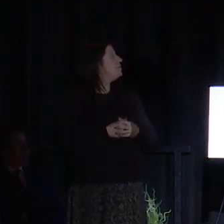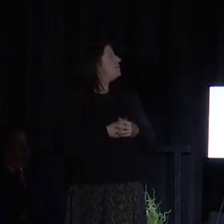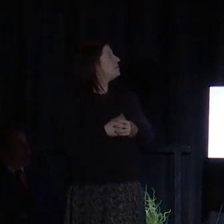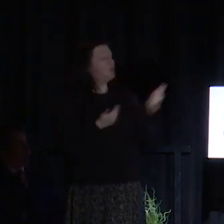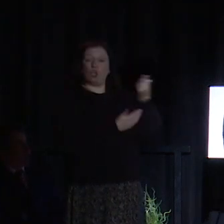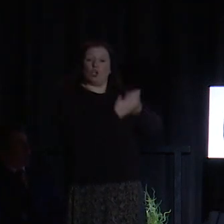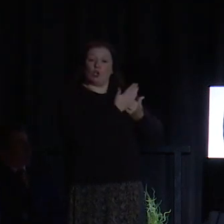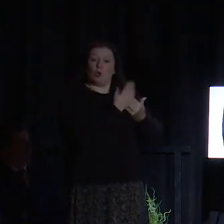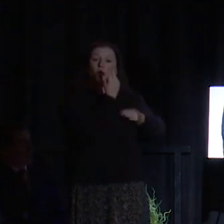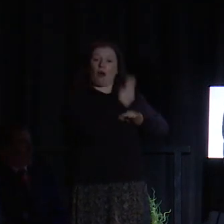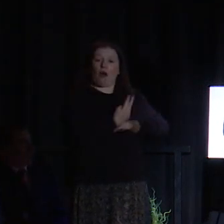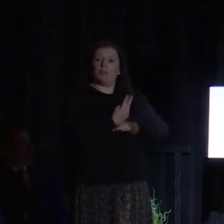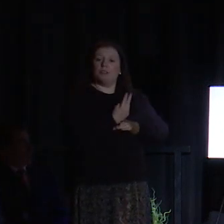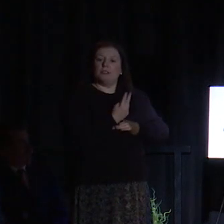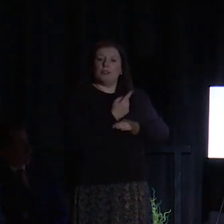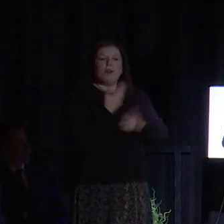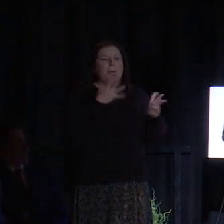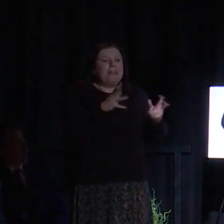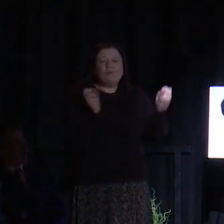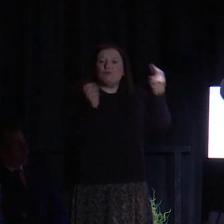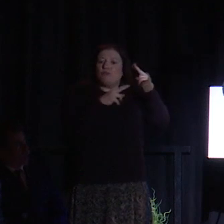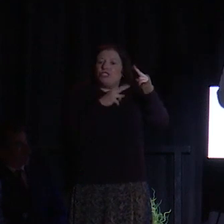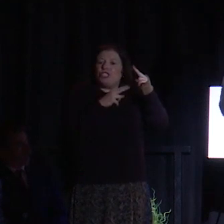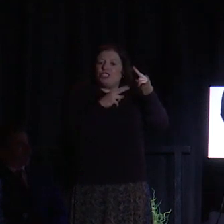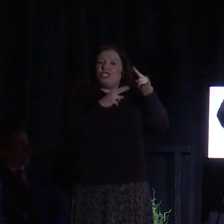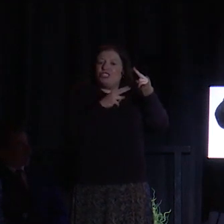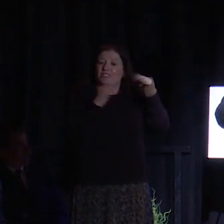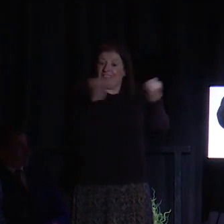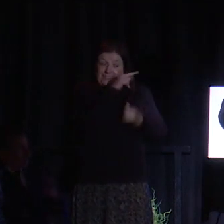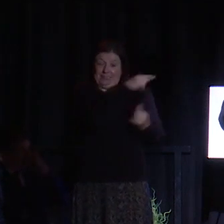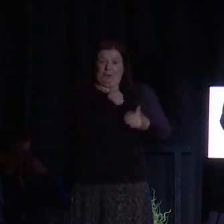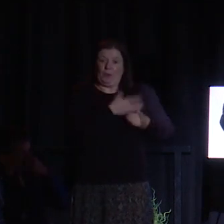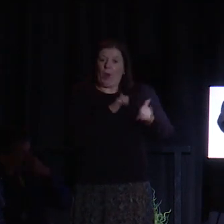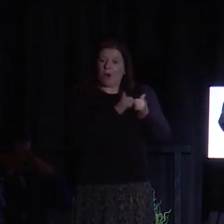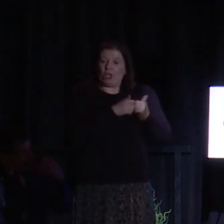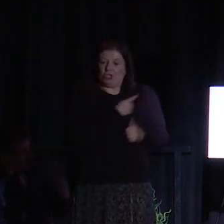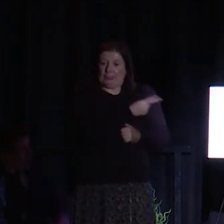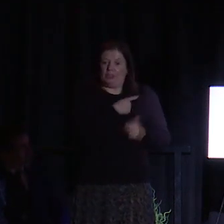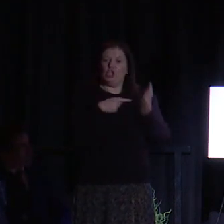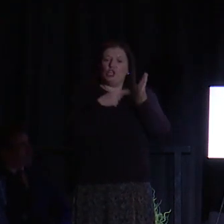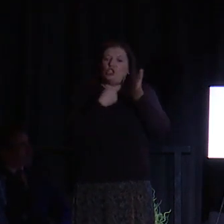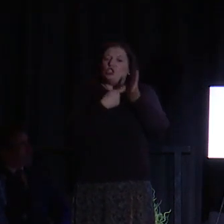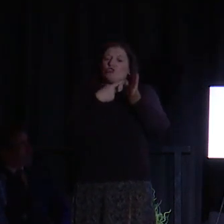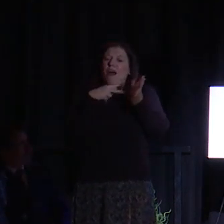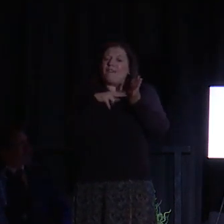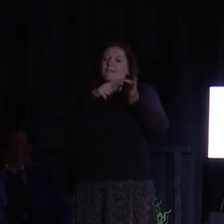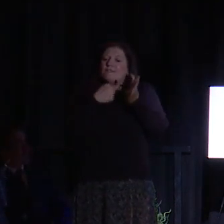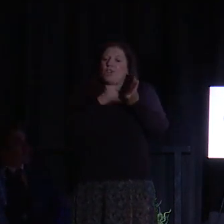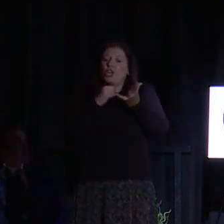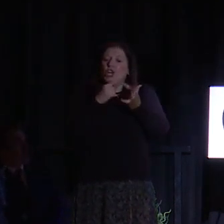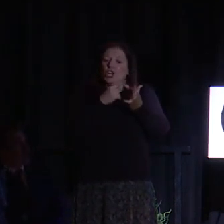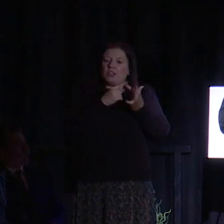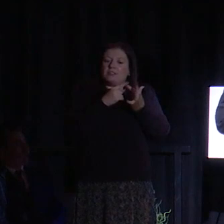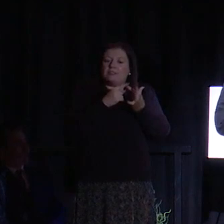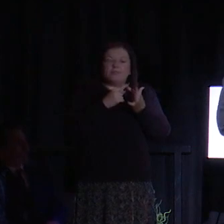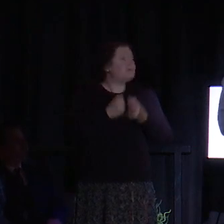works, working with Imagineer. So you saw earlier that they did the Bridge, amazing festival, and Traverse is starting to look at the Imagineer Da